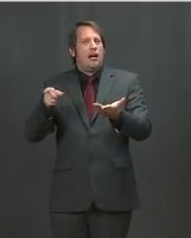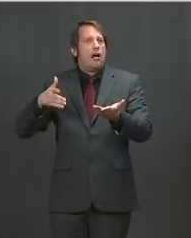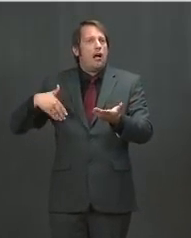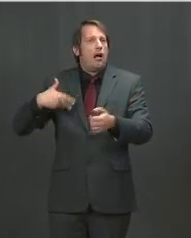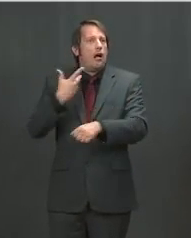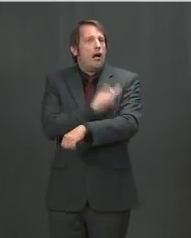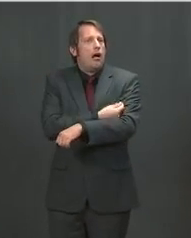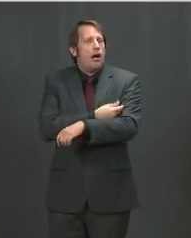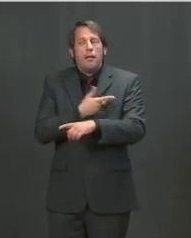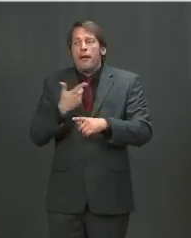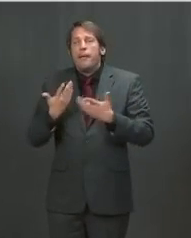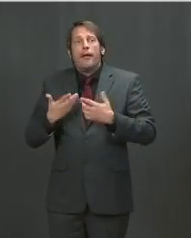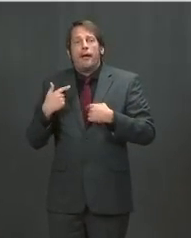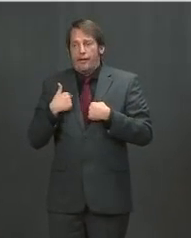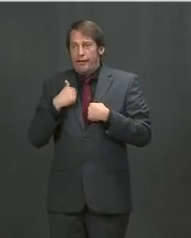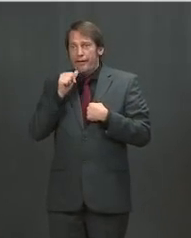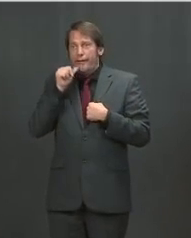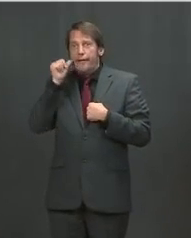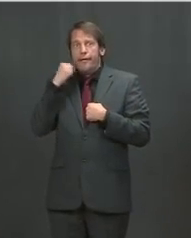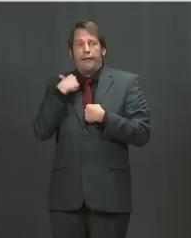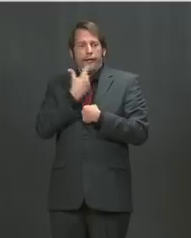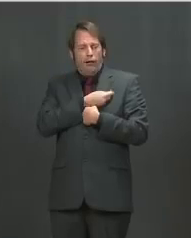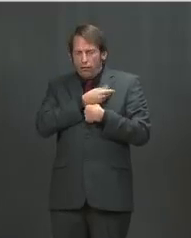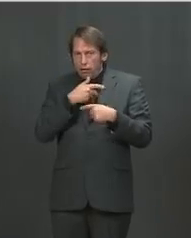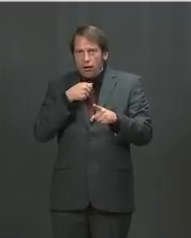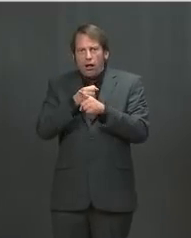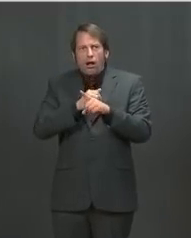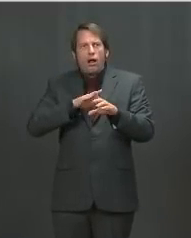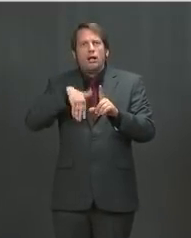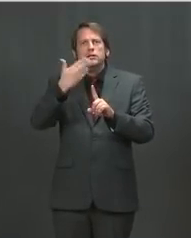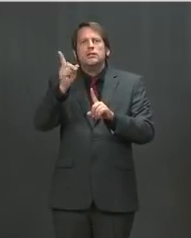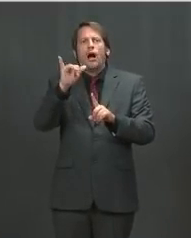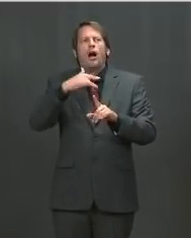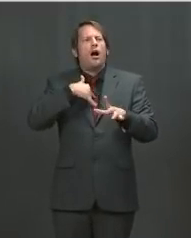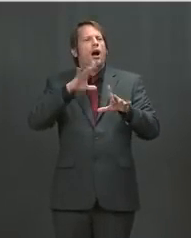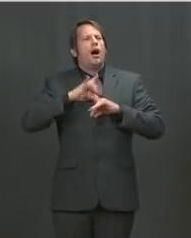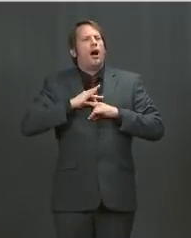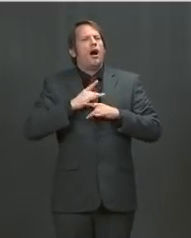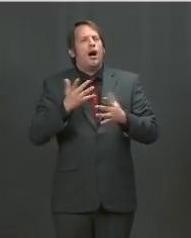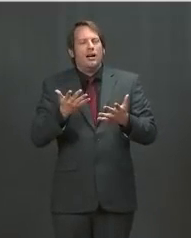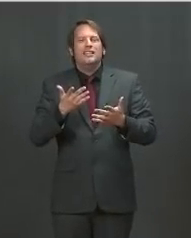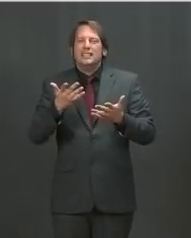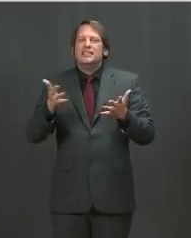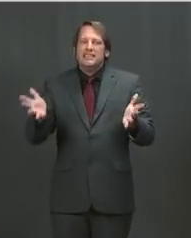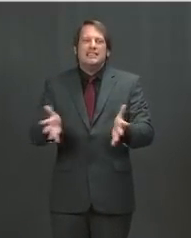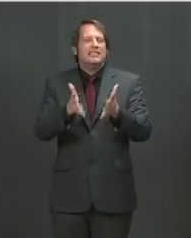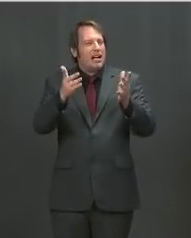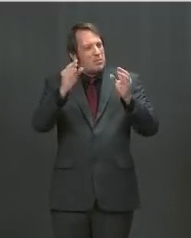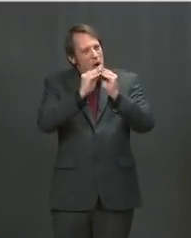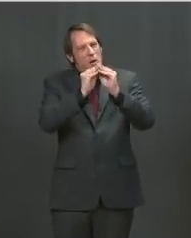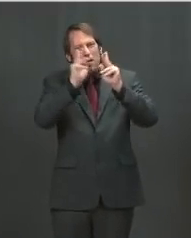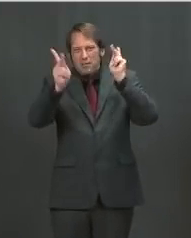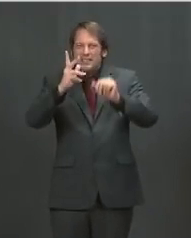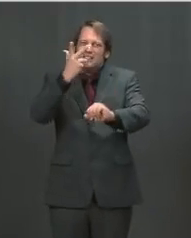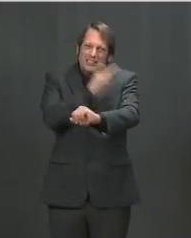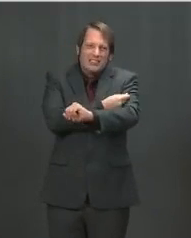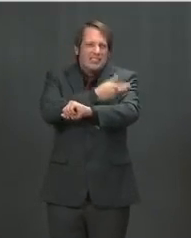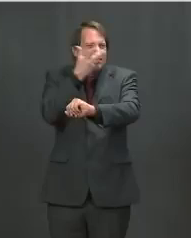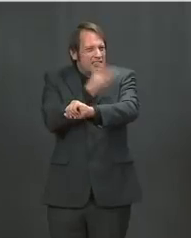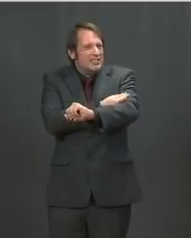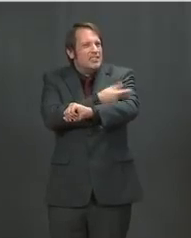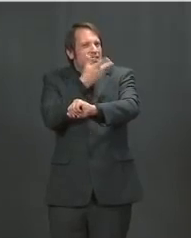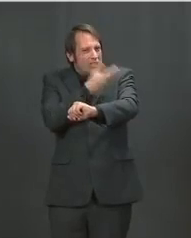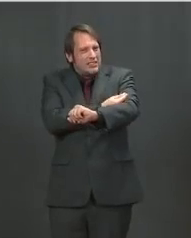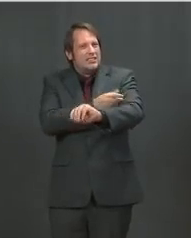we really want to do is just scale up that vaccination more and more and more so that we can be in a place where we have